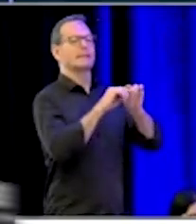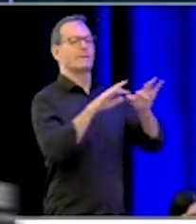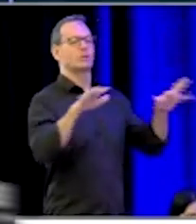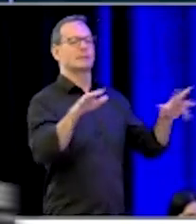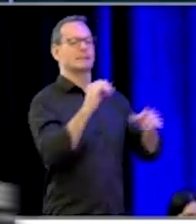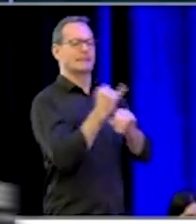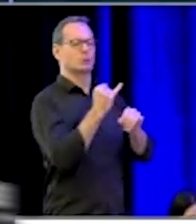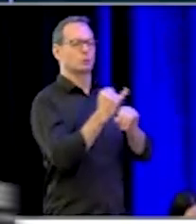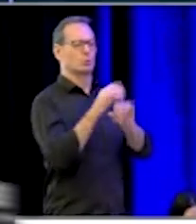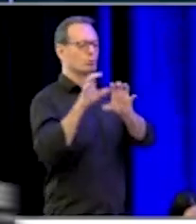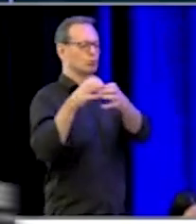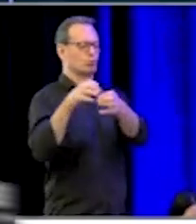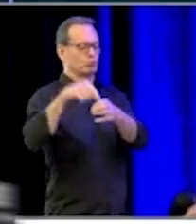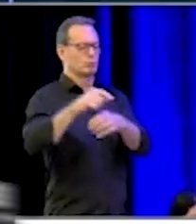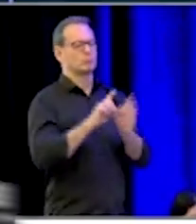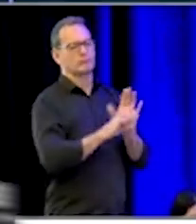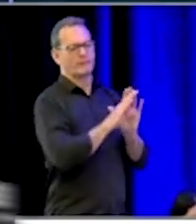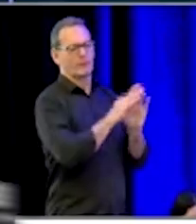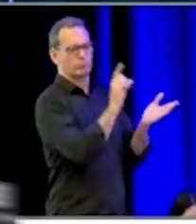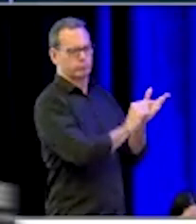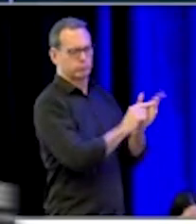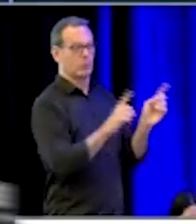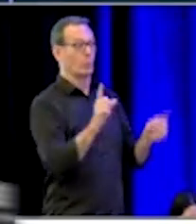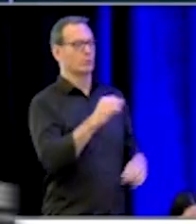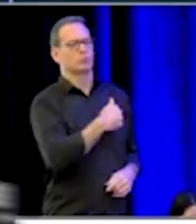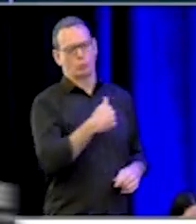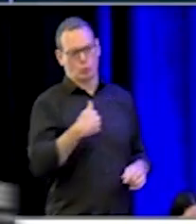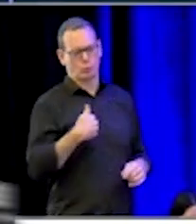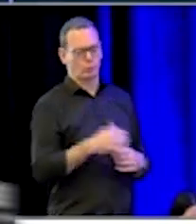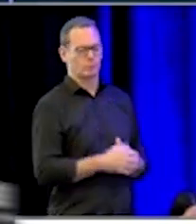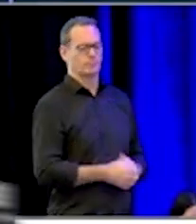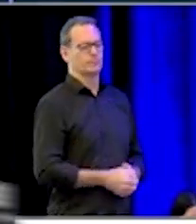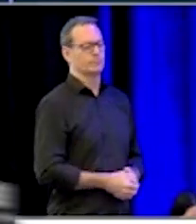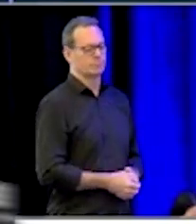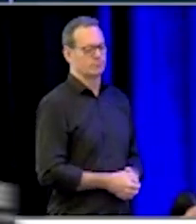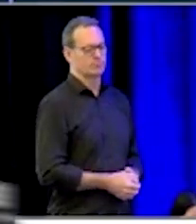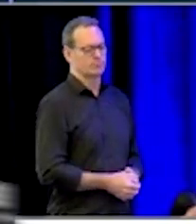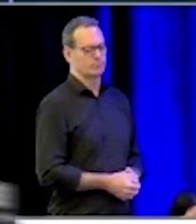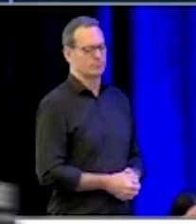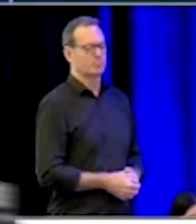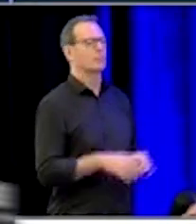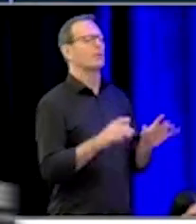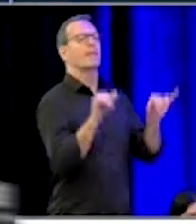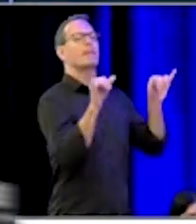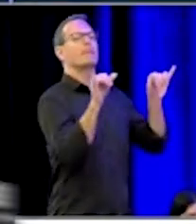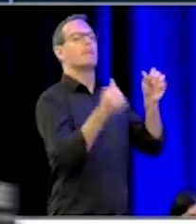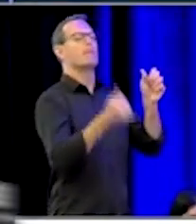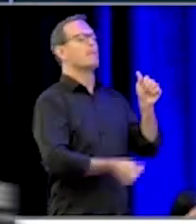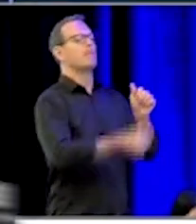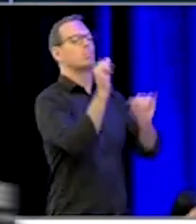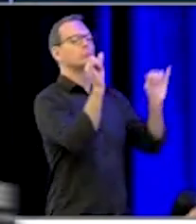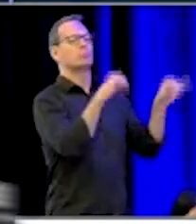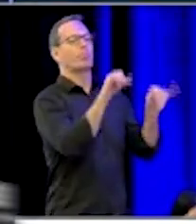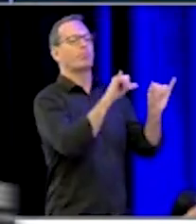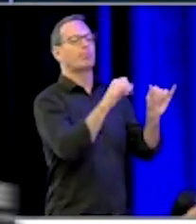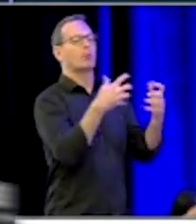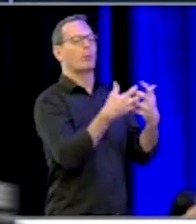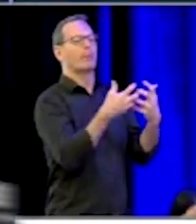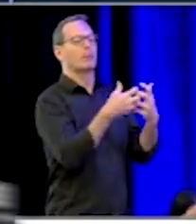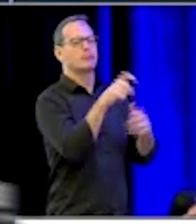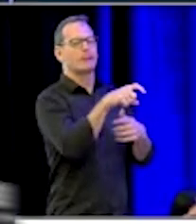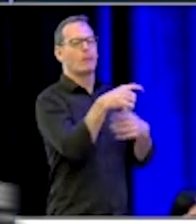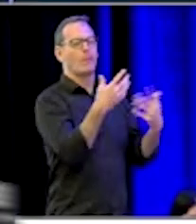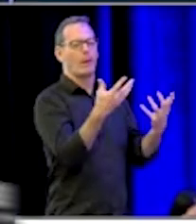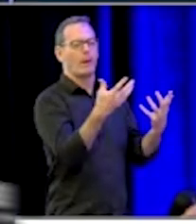for the Future Skills Center in Toronto. And it displays the most common accommodations needed and is split by